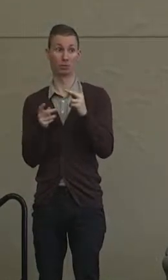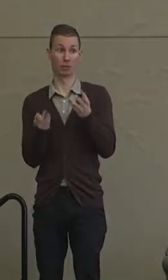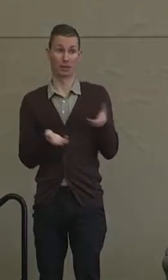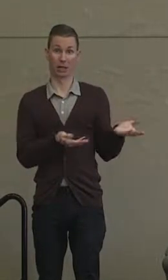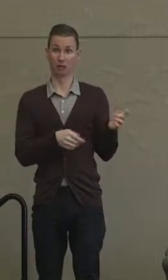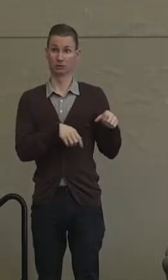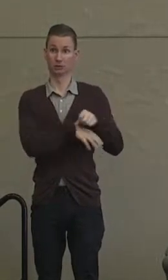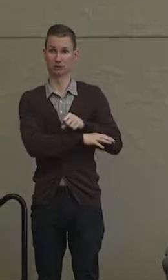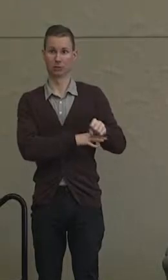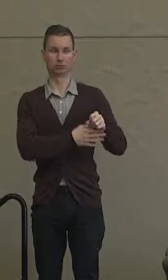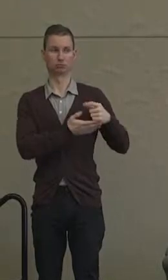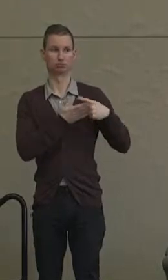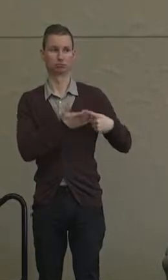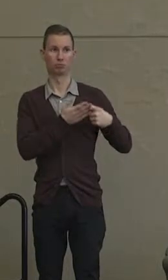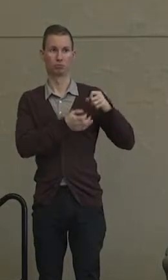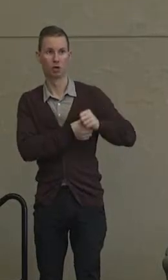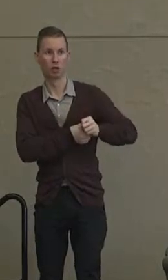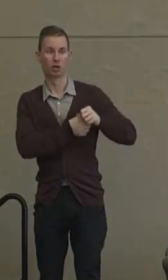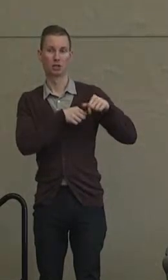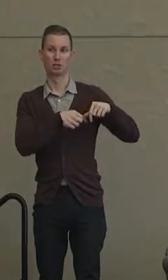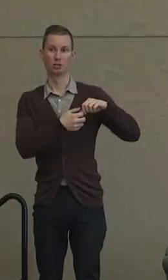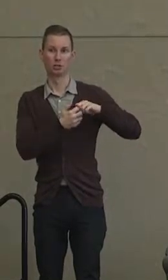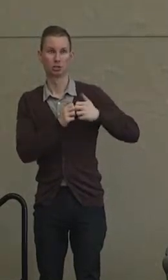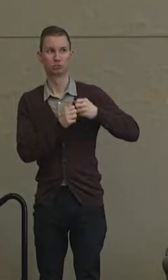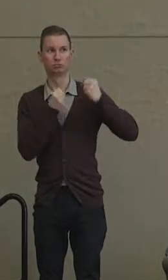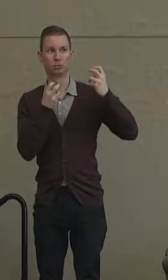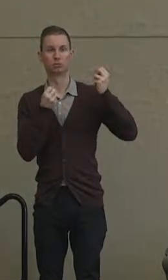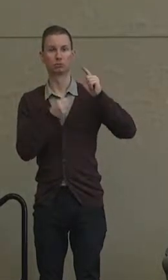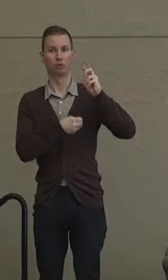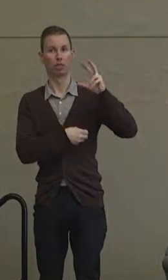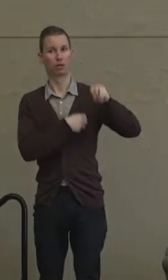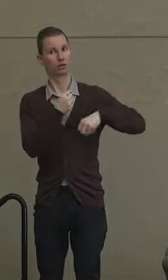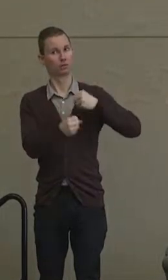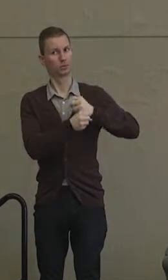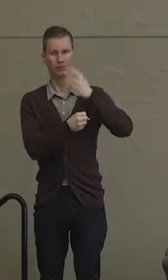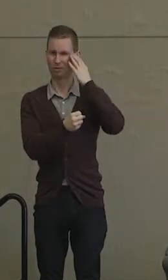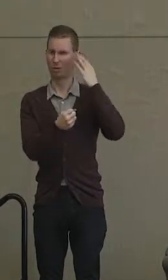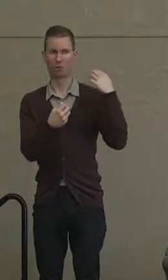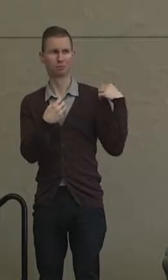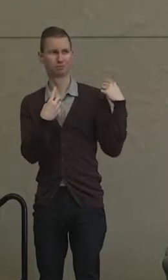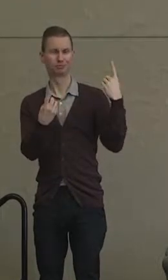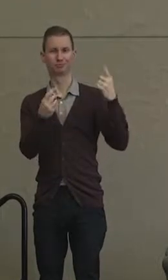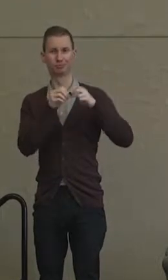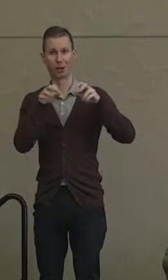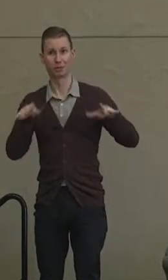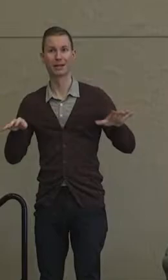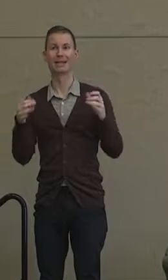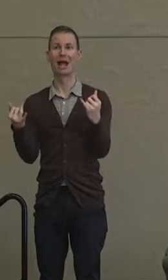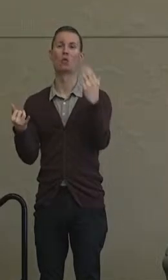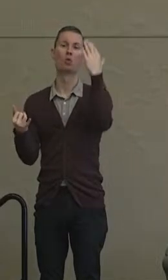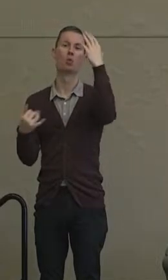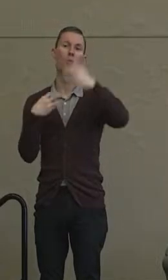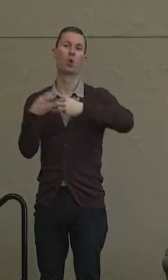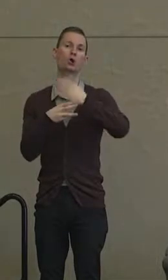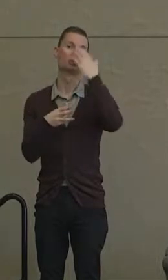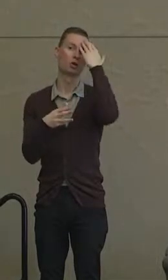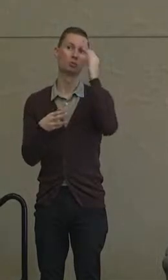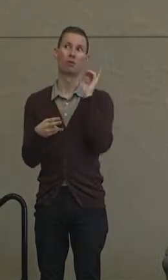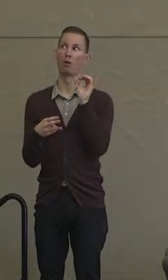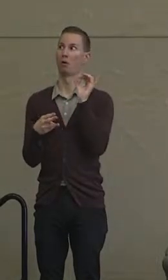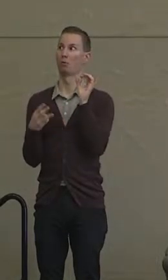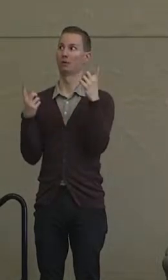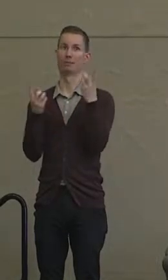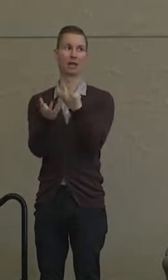have been working on this issue for over 20 years, 30 years. We've known it's been widespread. Now the world knows something about how widespread it is,